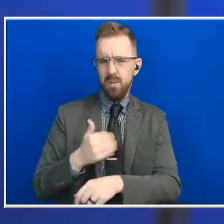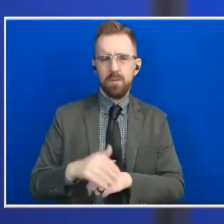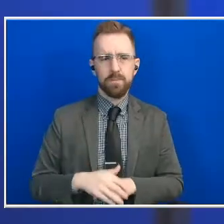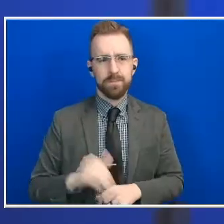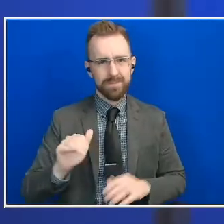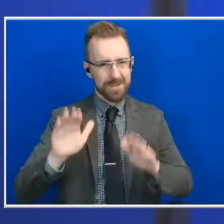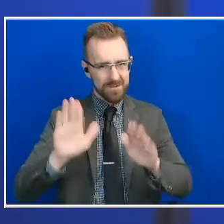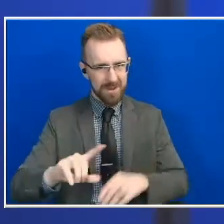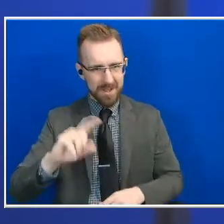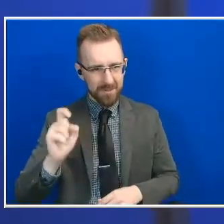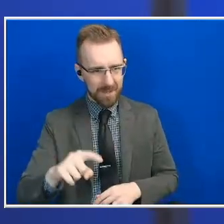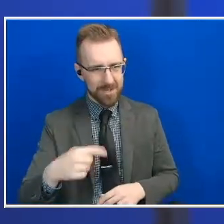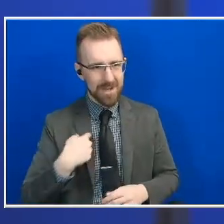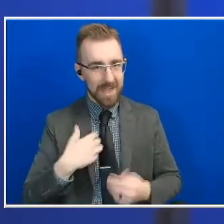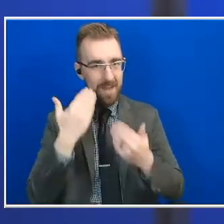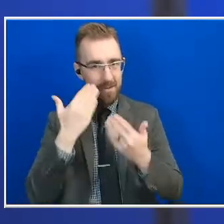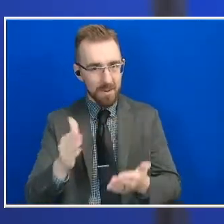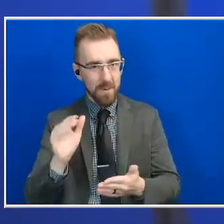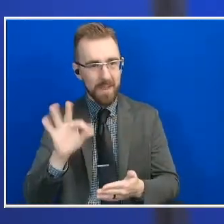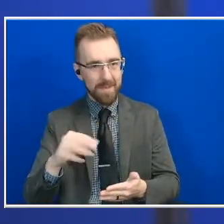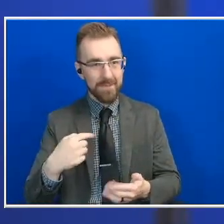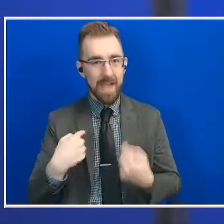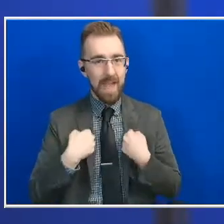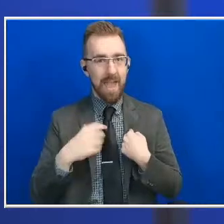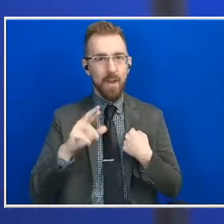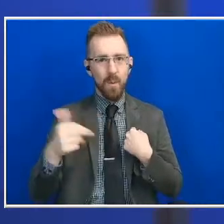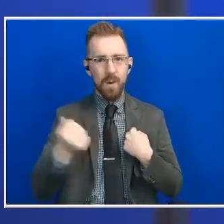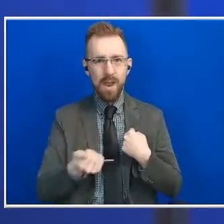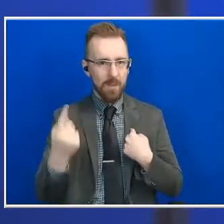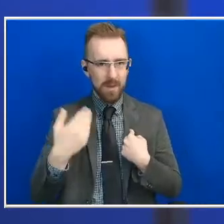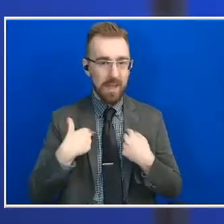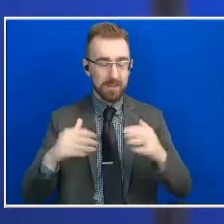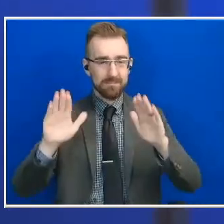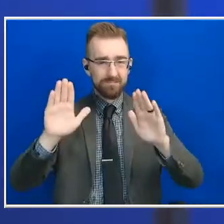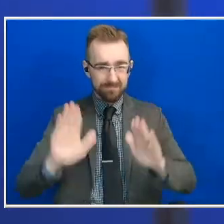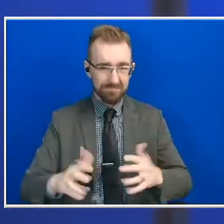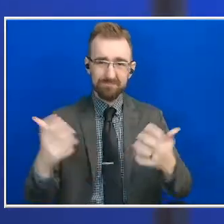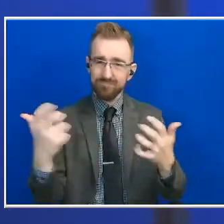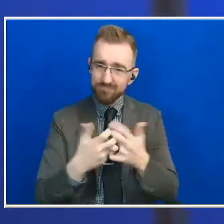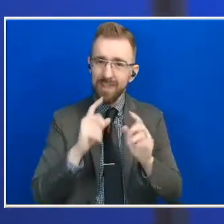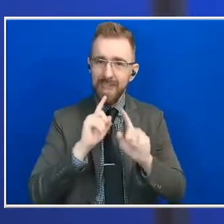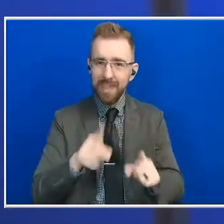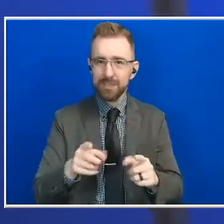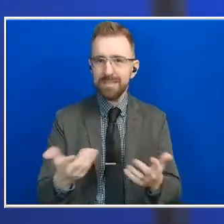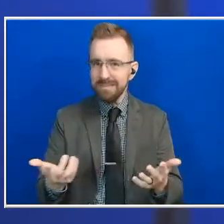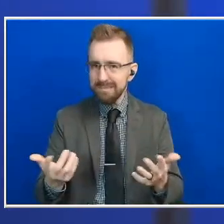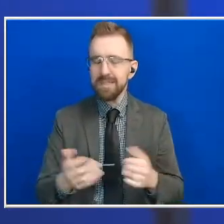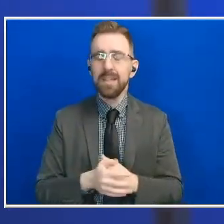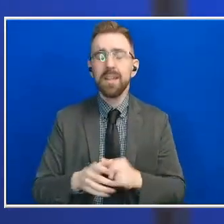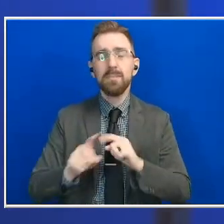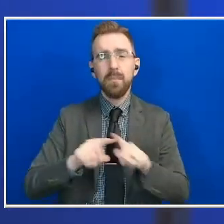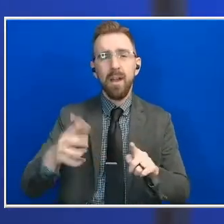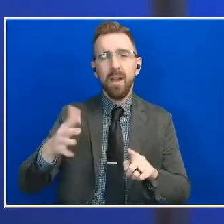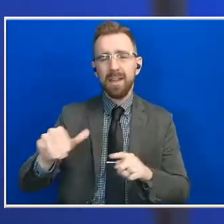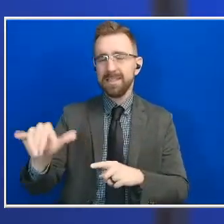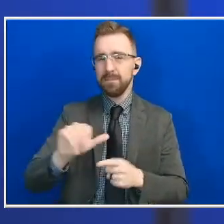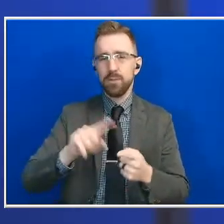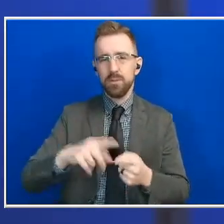don't know if I or anyone has a fantastic answer for. But it's sort of similar to prostate cancer,